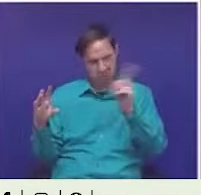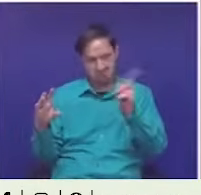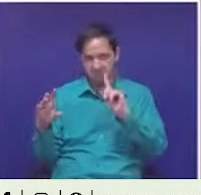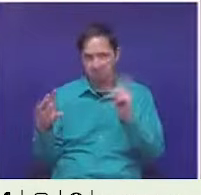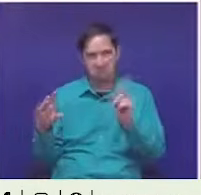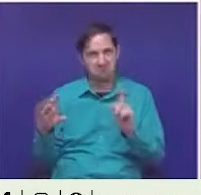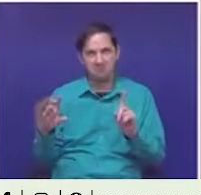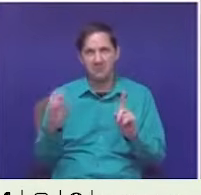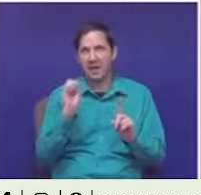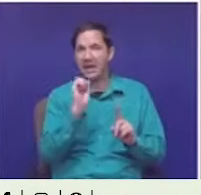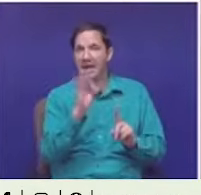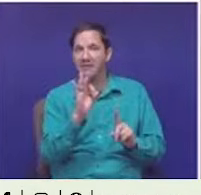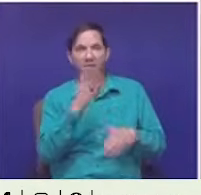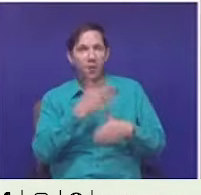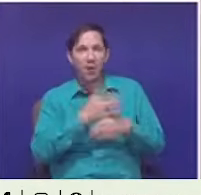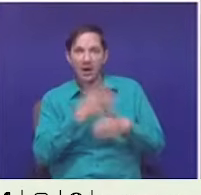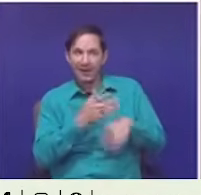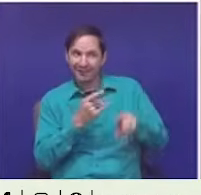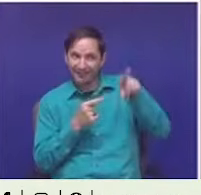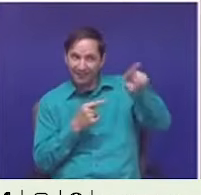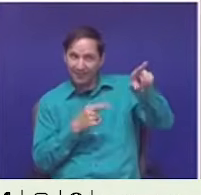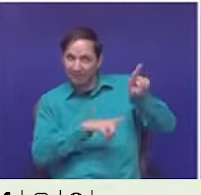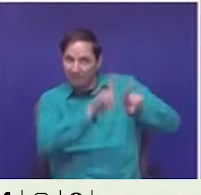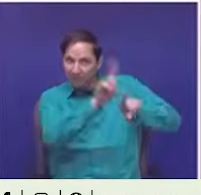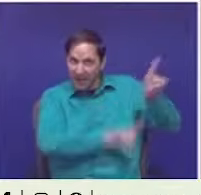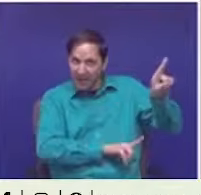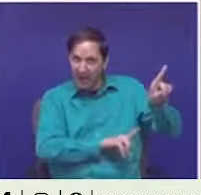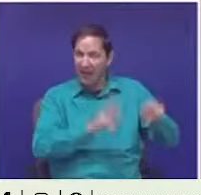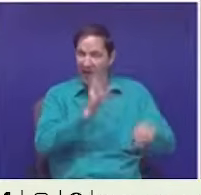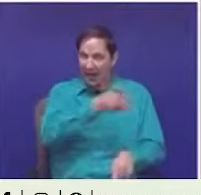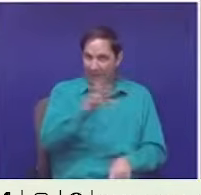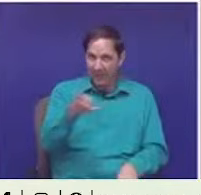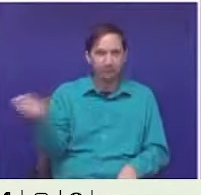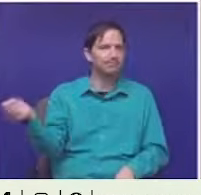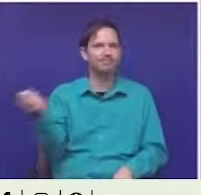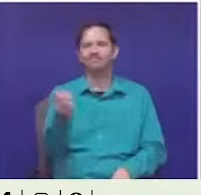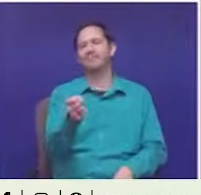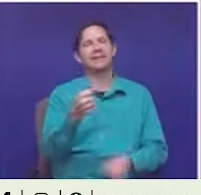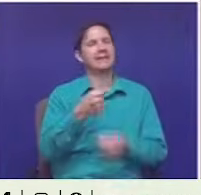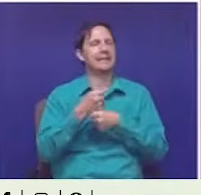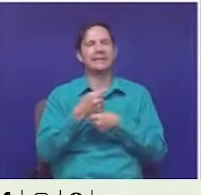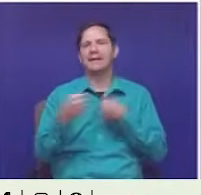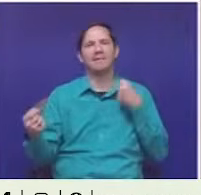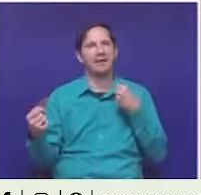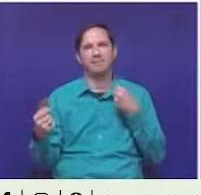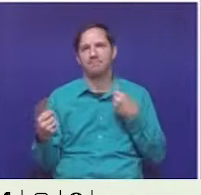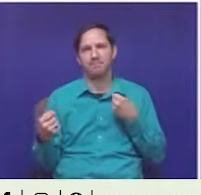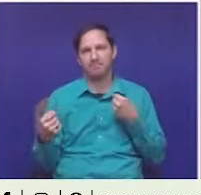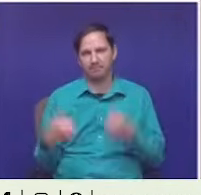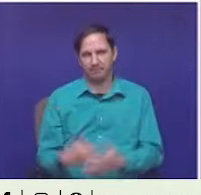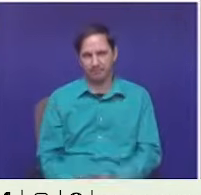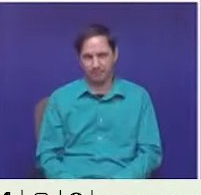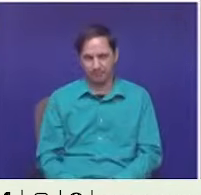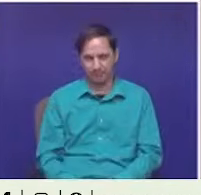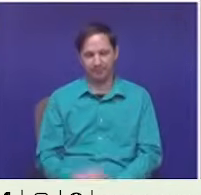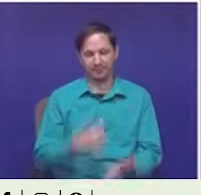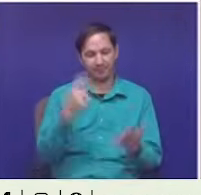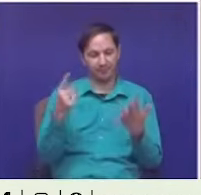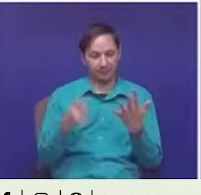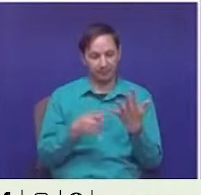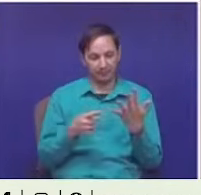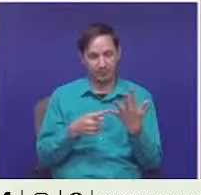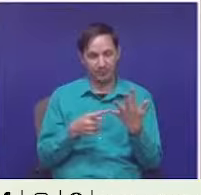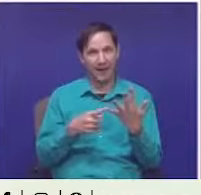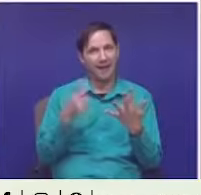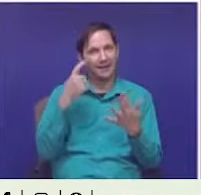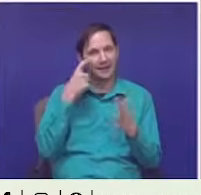be trusted to do the work that you said you were going to do, then you must never do business with the state again. Then fourth, I think provinces need